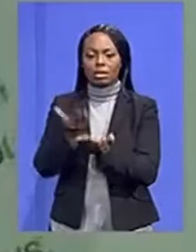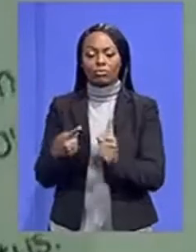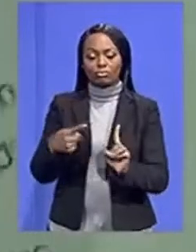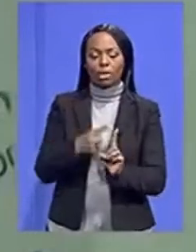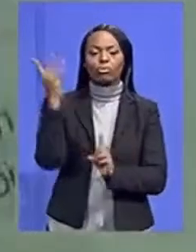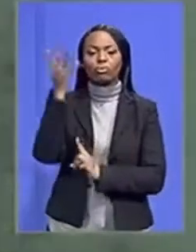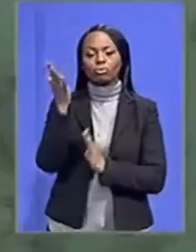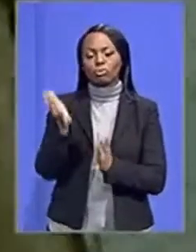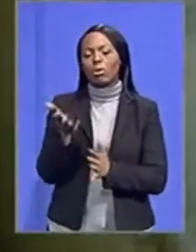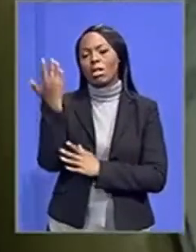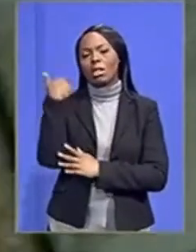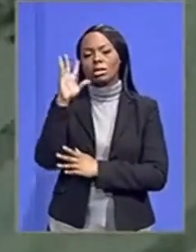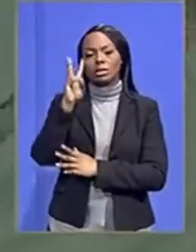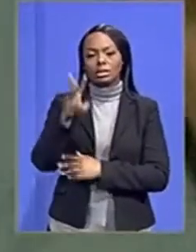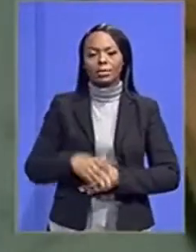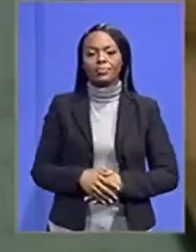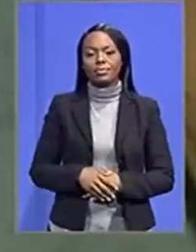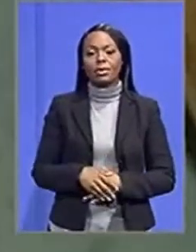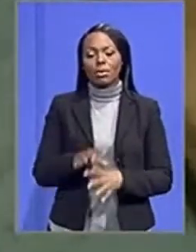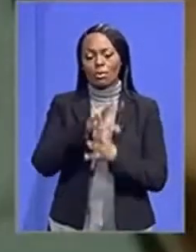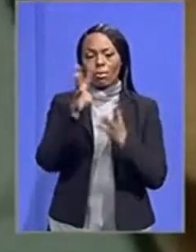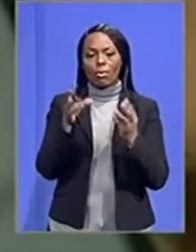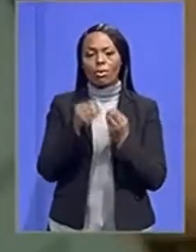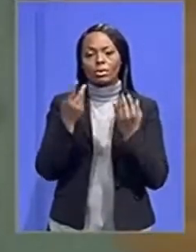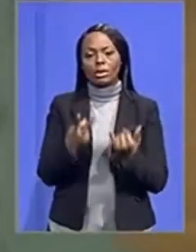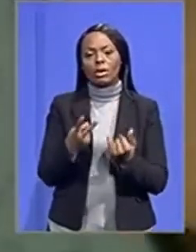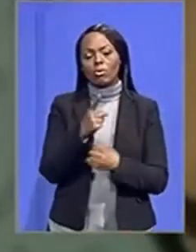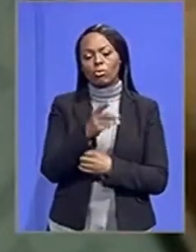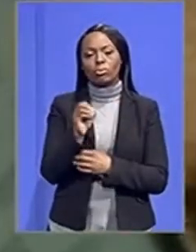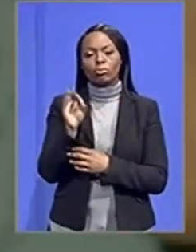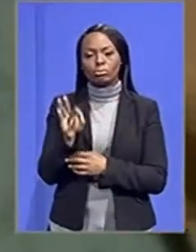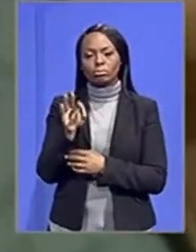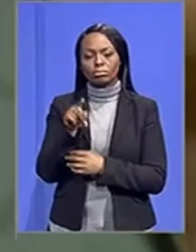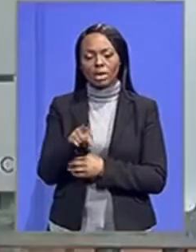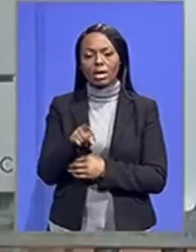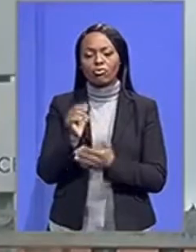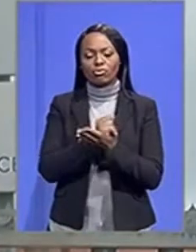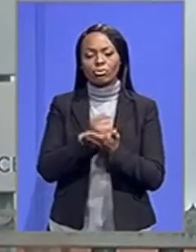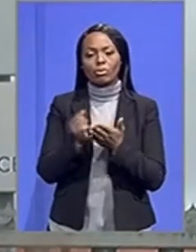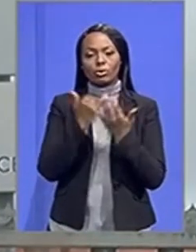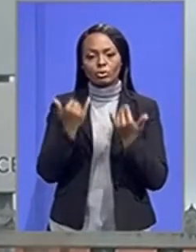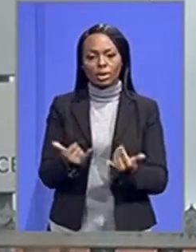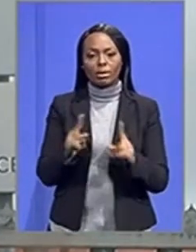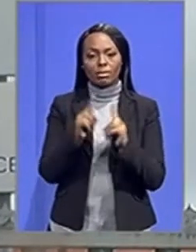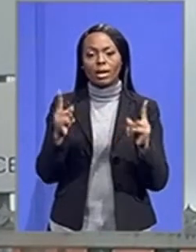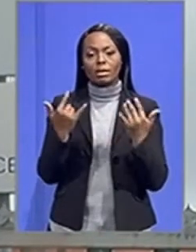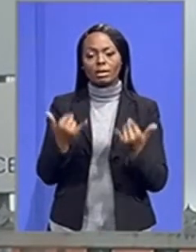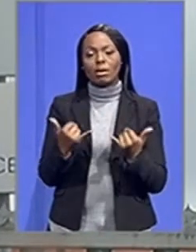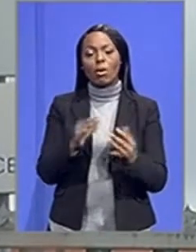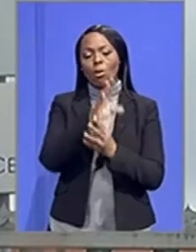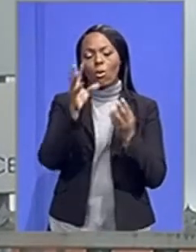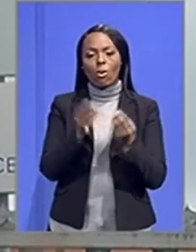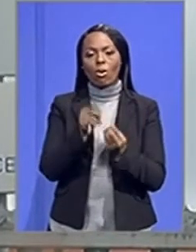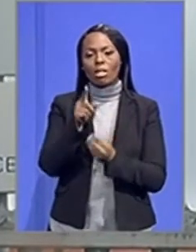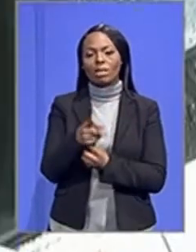go 230 a batho bao ba neng gompieno ba ikwadiseditse moento. Bone ga ba ke ba nna le